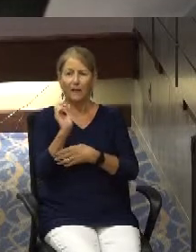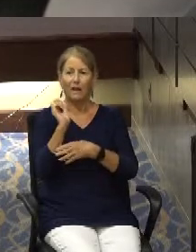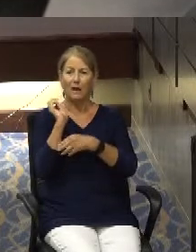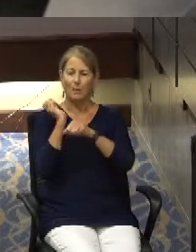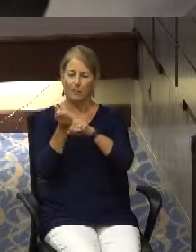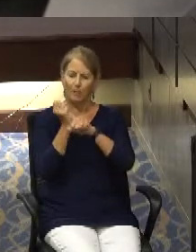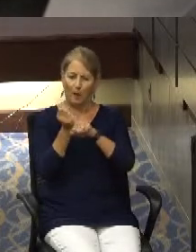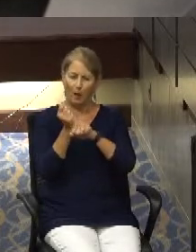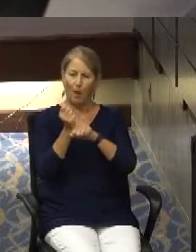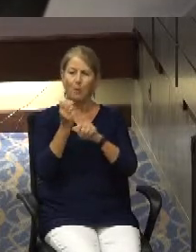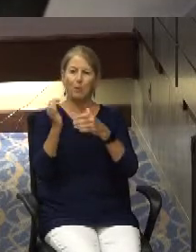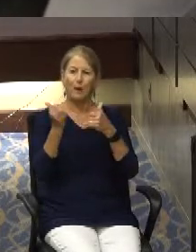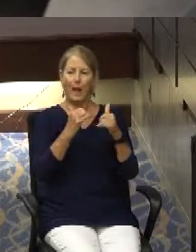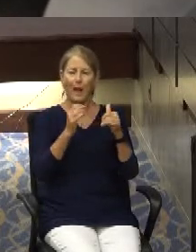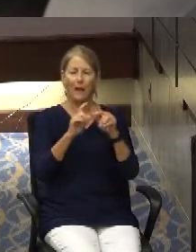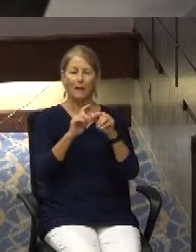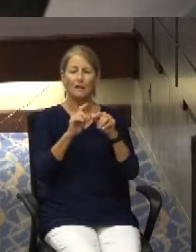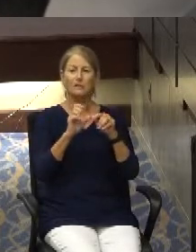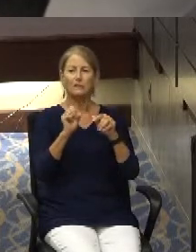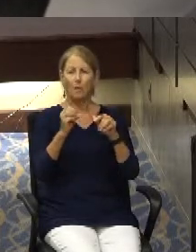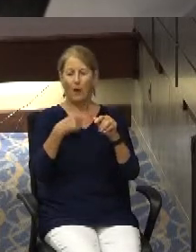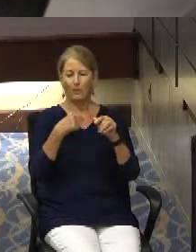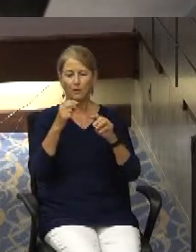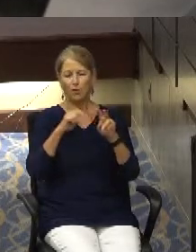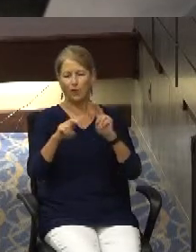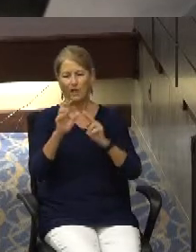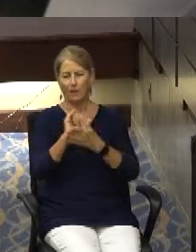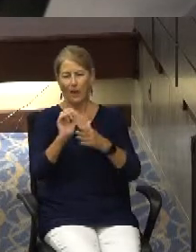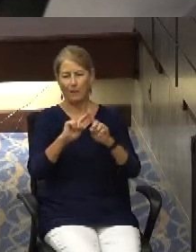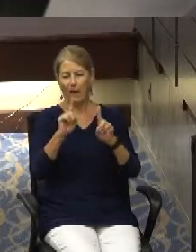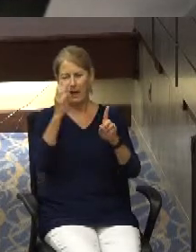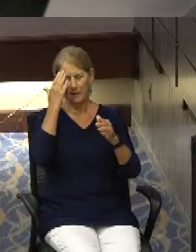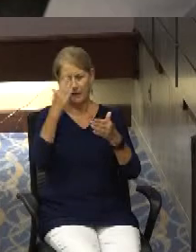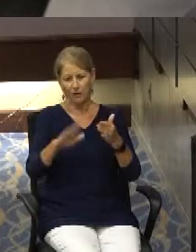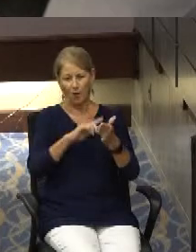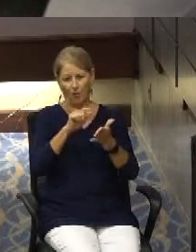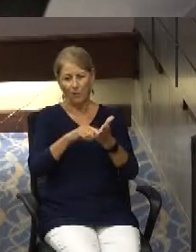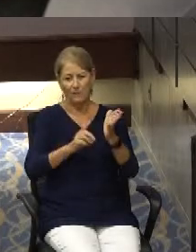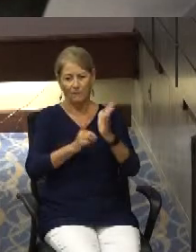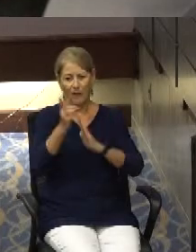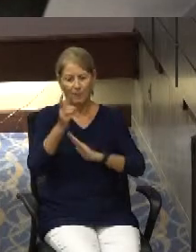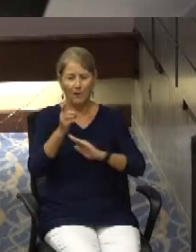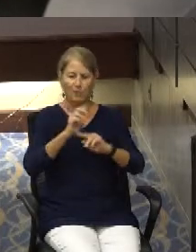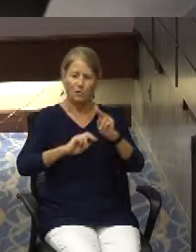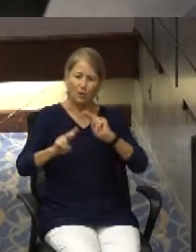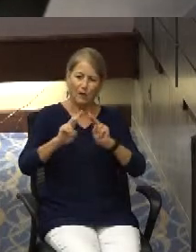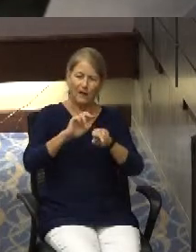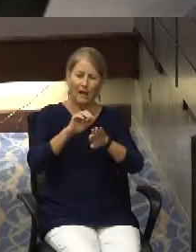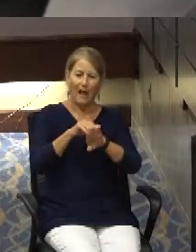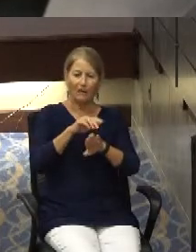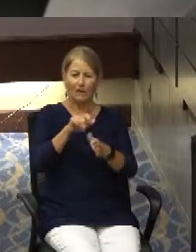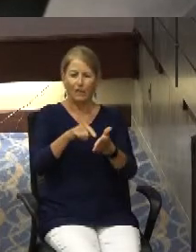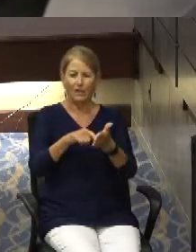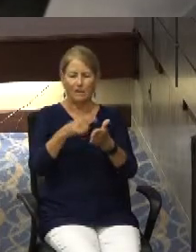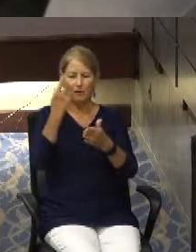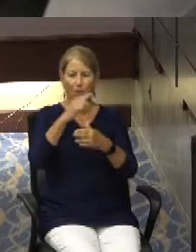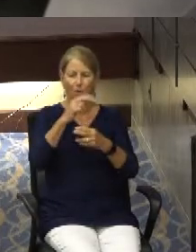looking at that, but I did not know that this development was looking at this to put homes in.